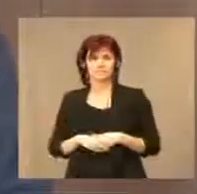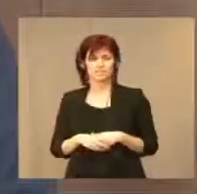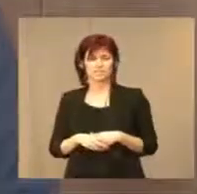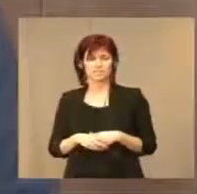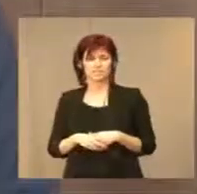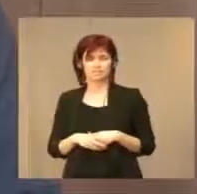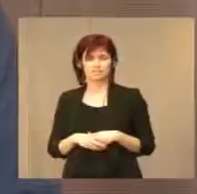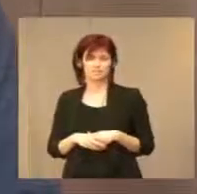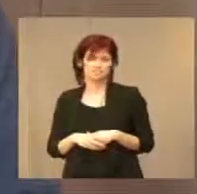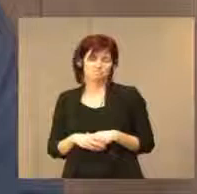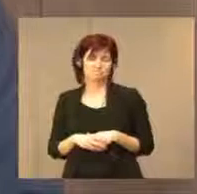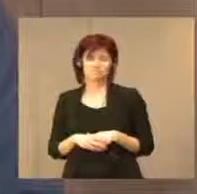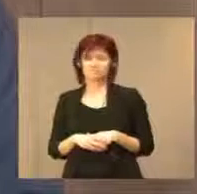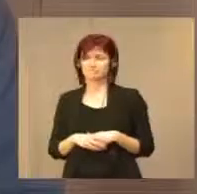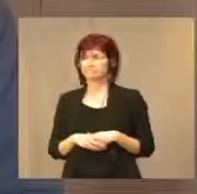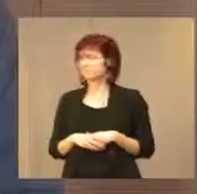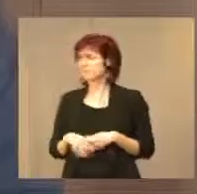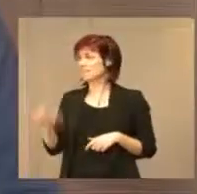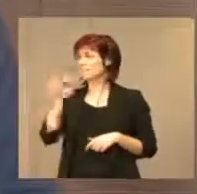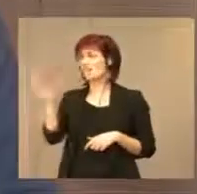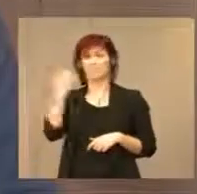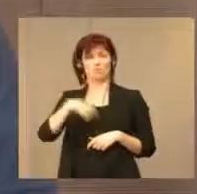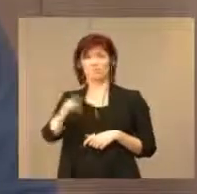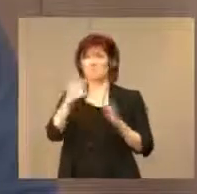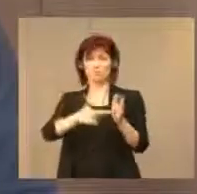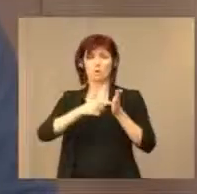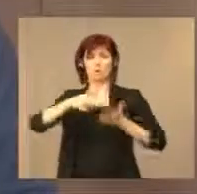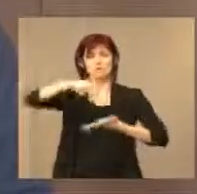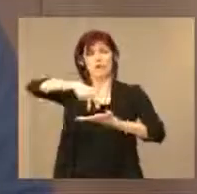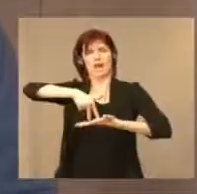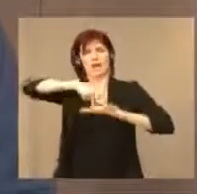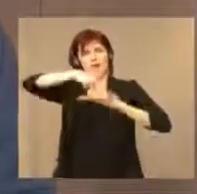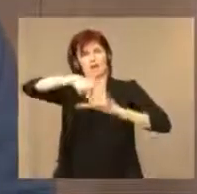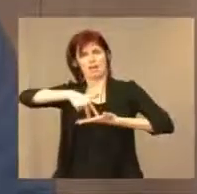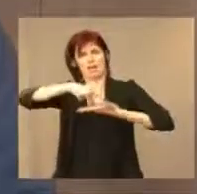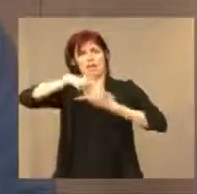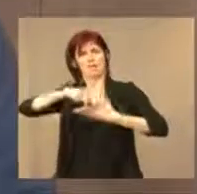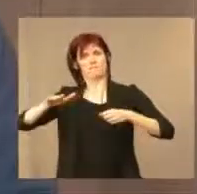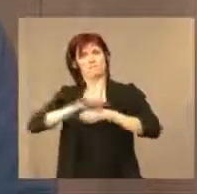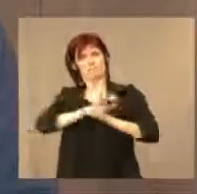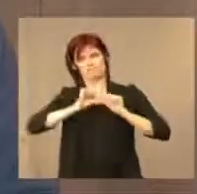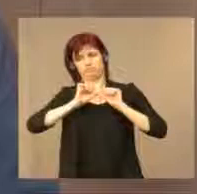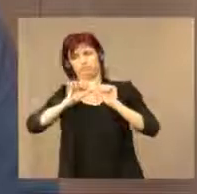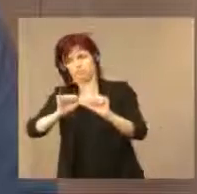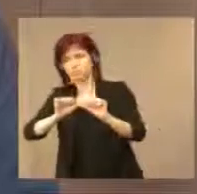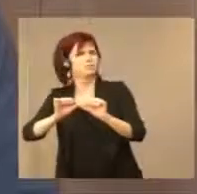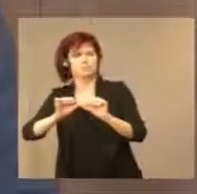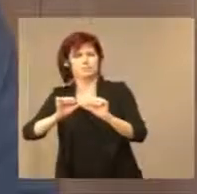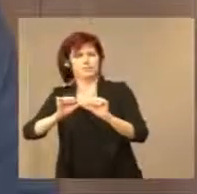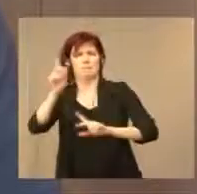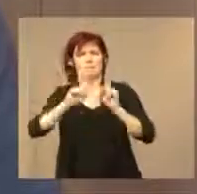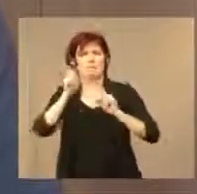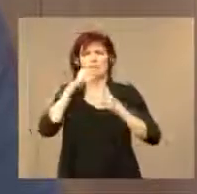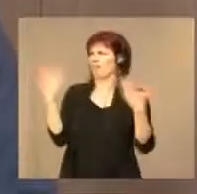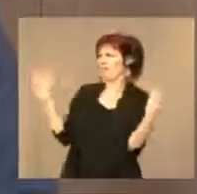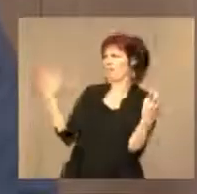There would be no discussion if everyone had to stand up for the entire session. People would say, where's my chair? Where's my